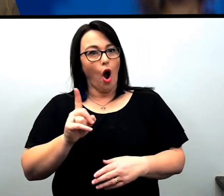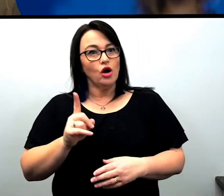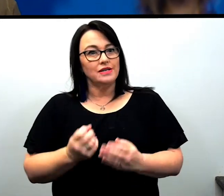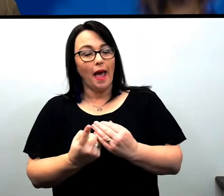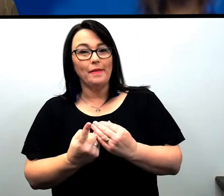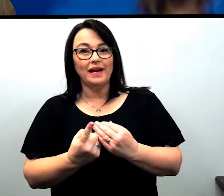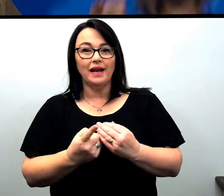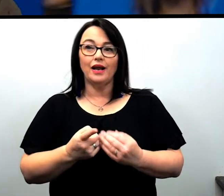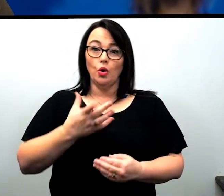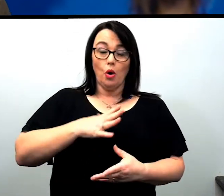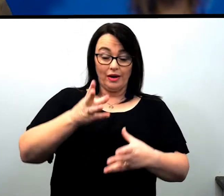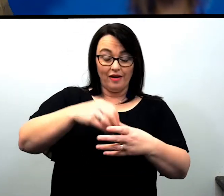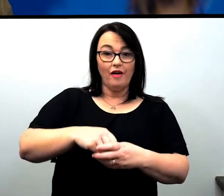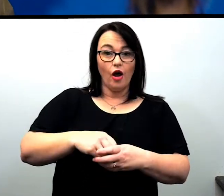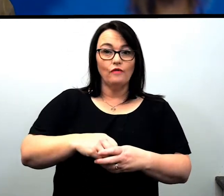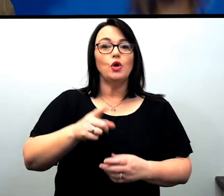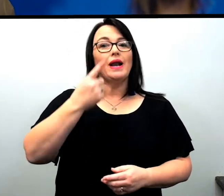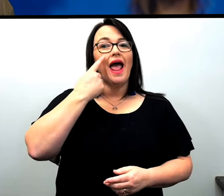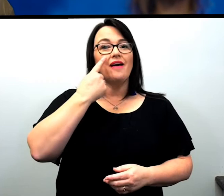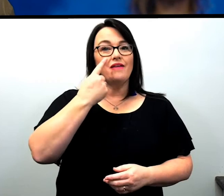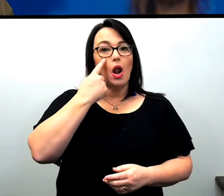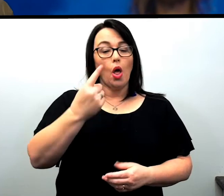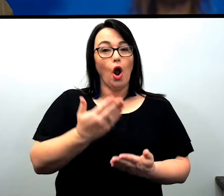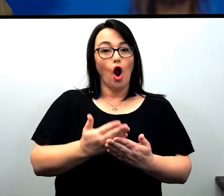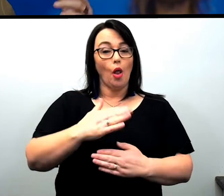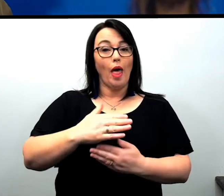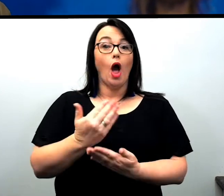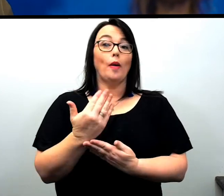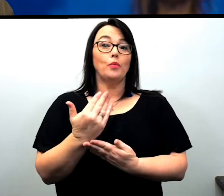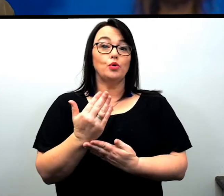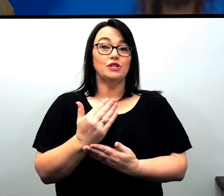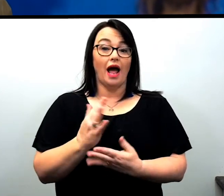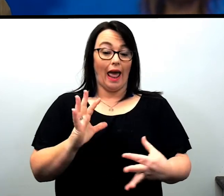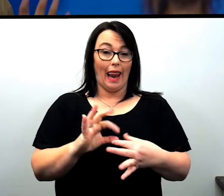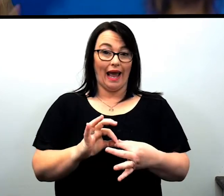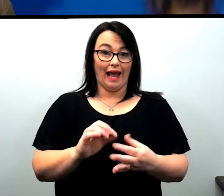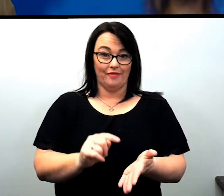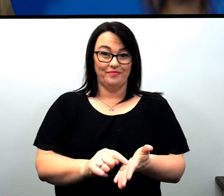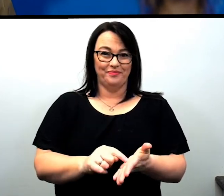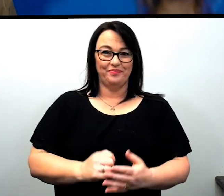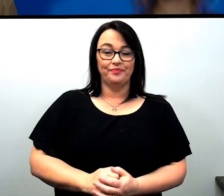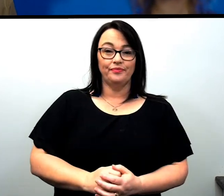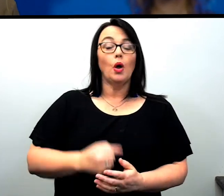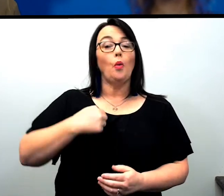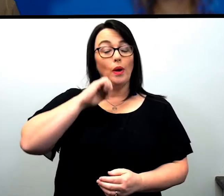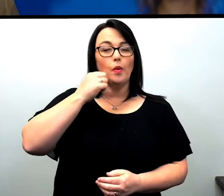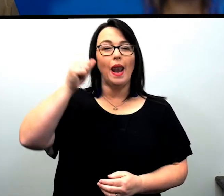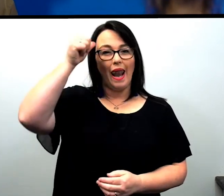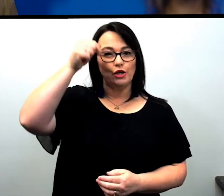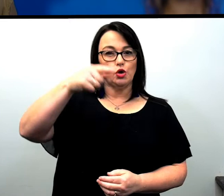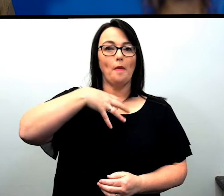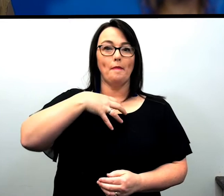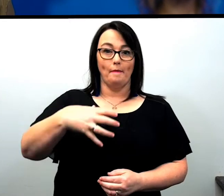community. Please go to the link below and sign up for Church Online. So we're going to be letting you know more details in